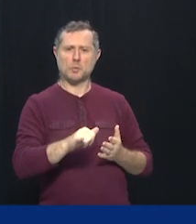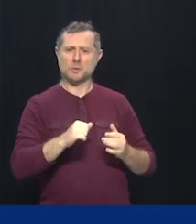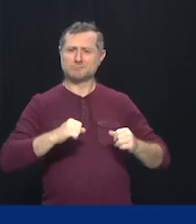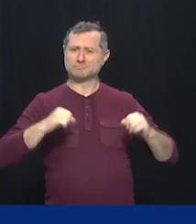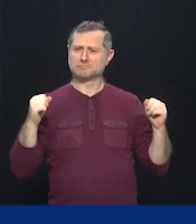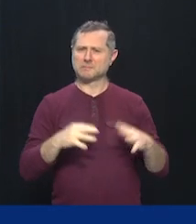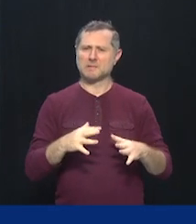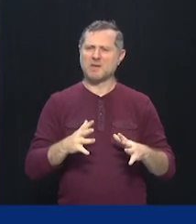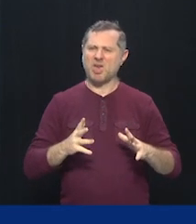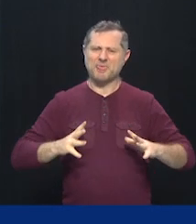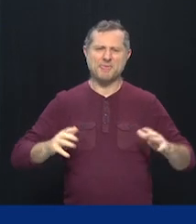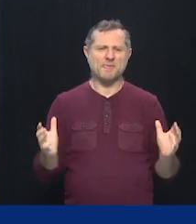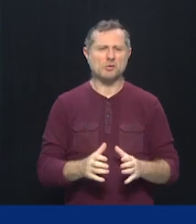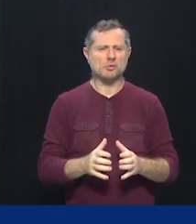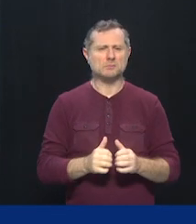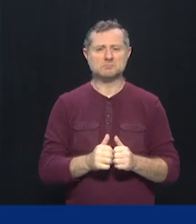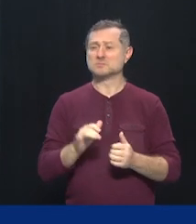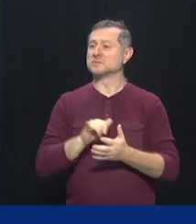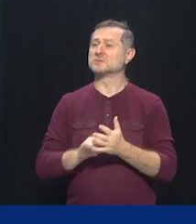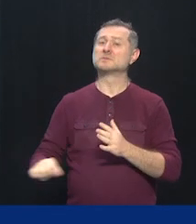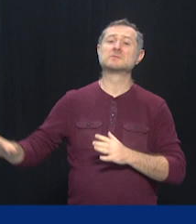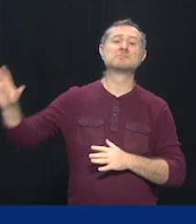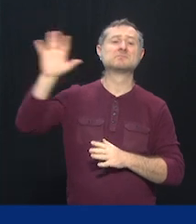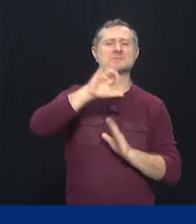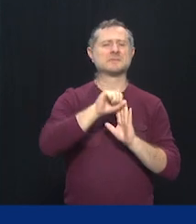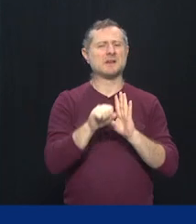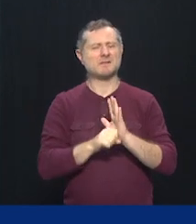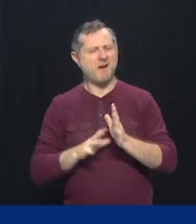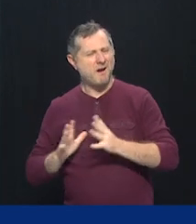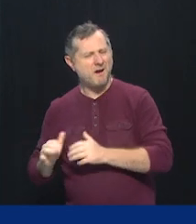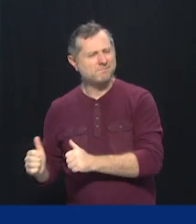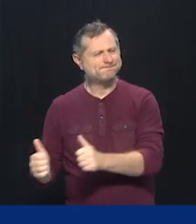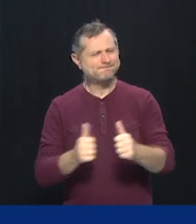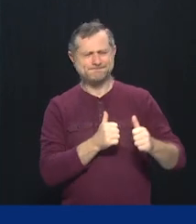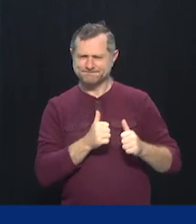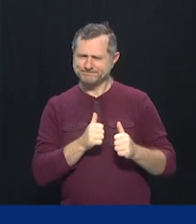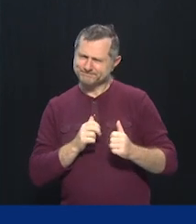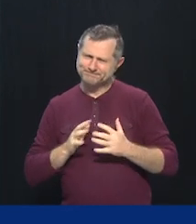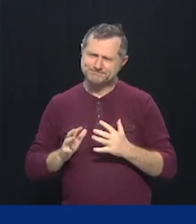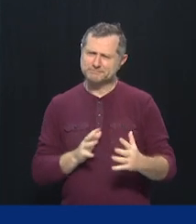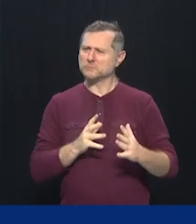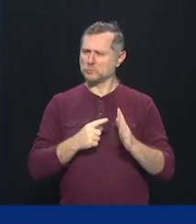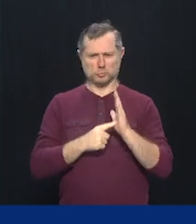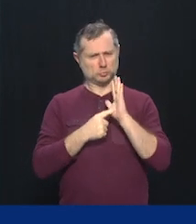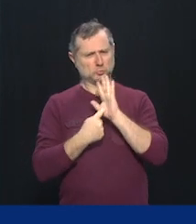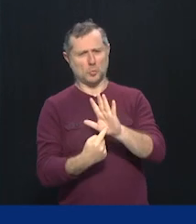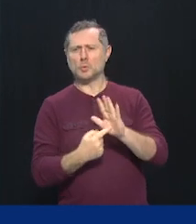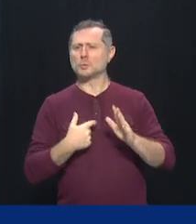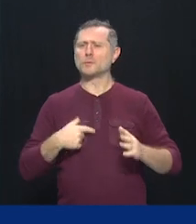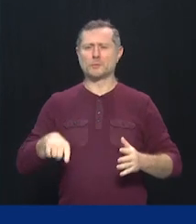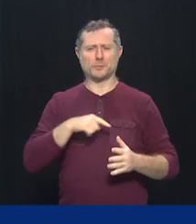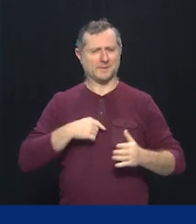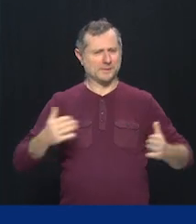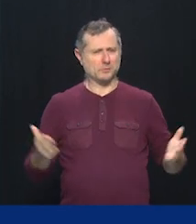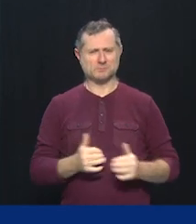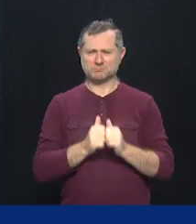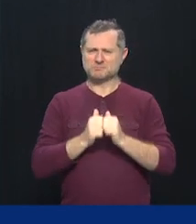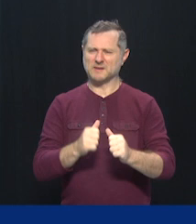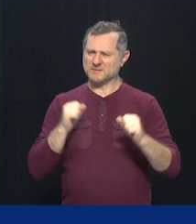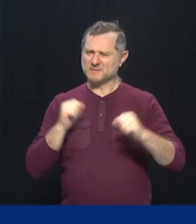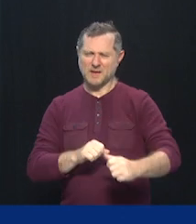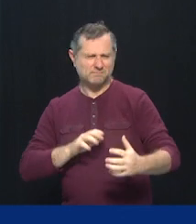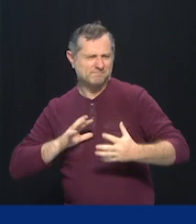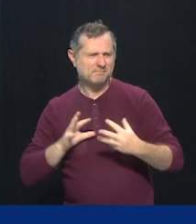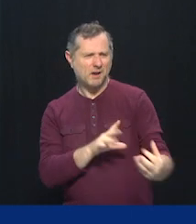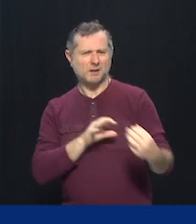state, came together in a profound way that said, we can do this. We're in this together, and we can fight back this pandemic. And